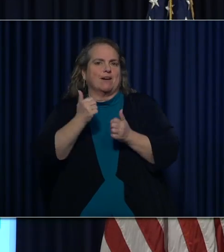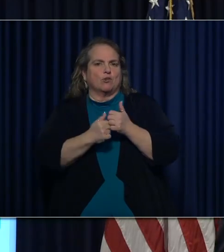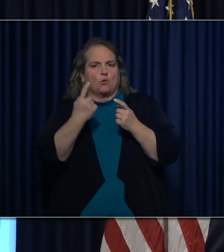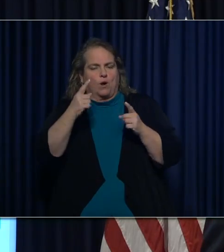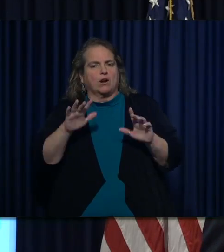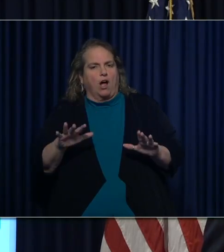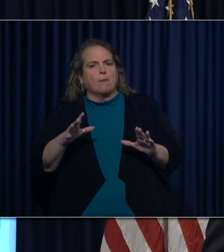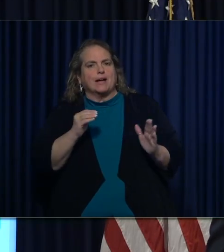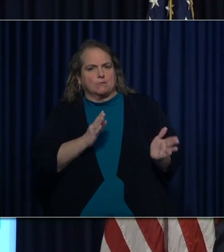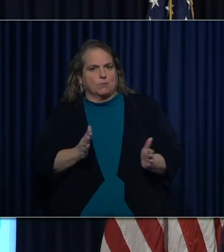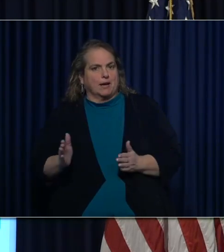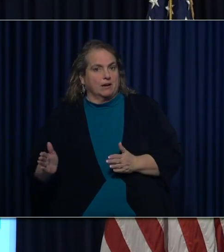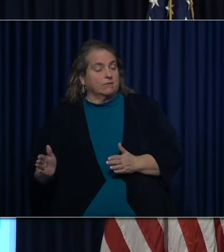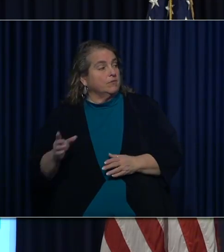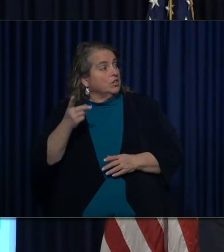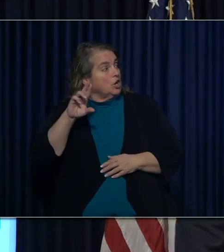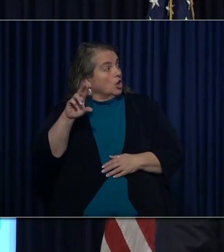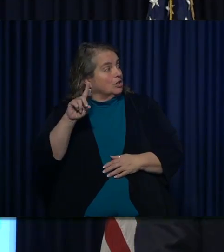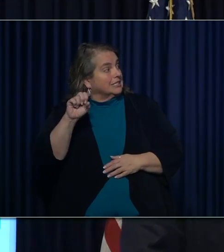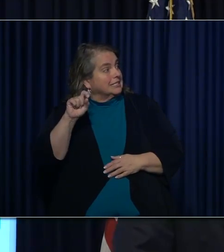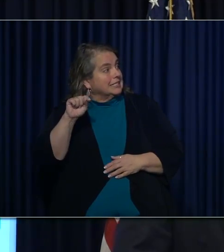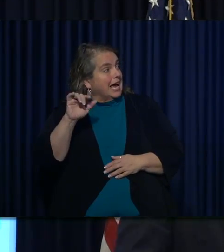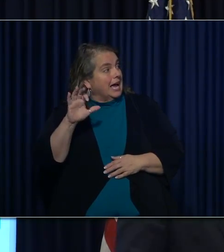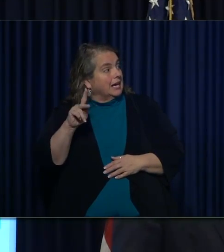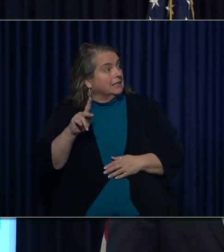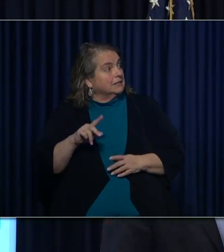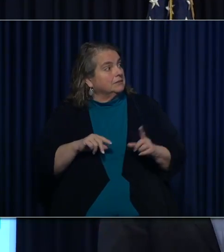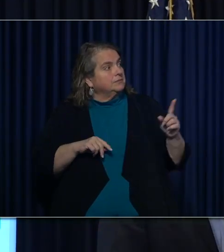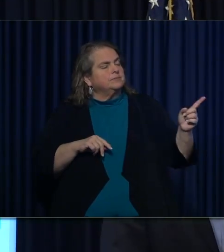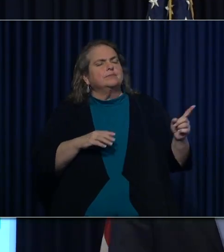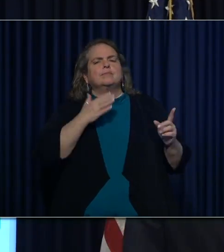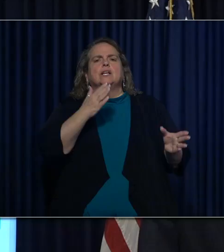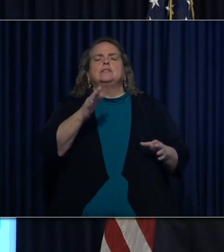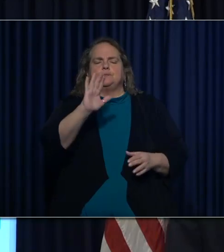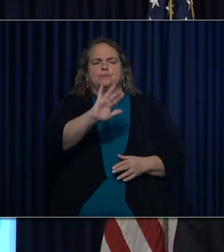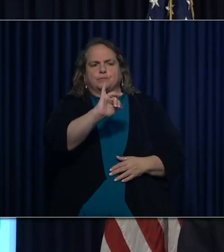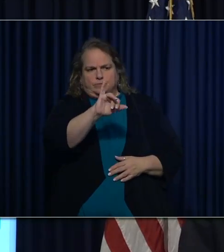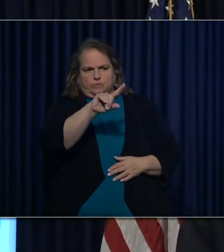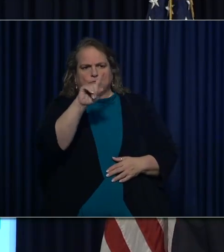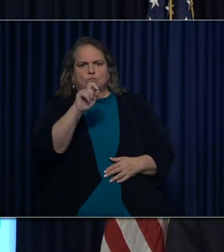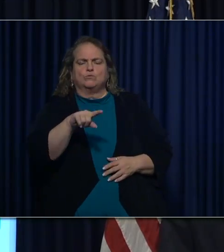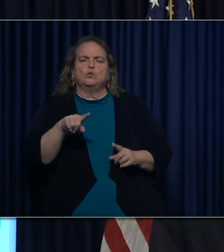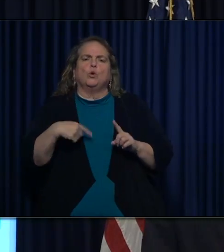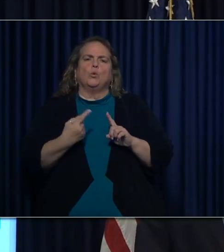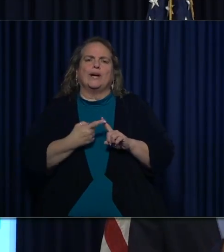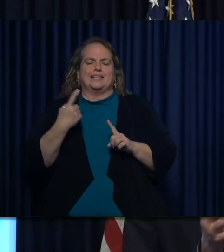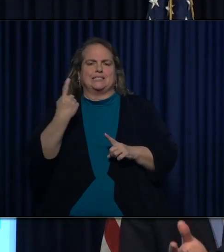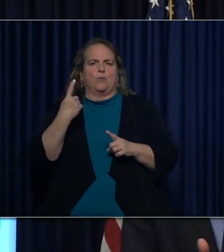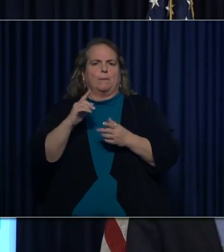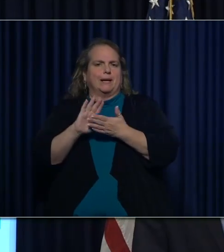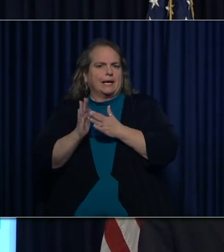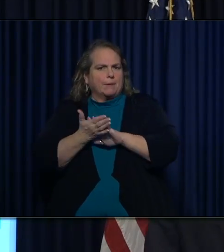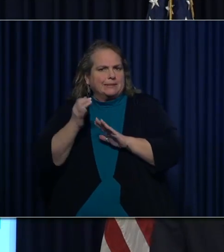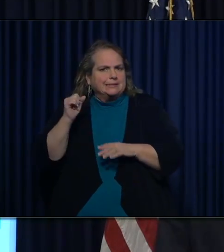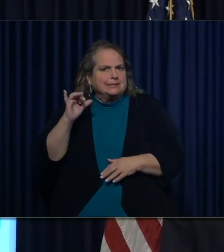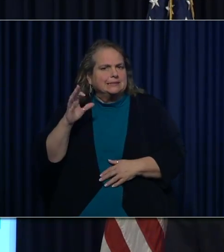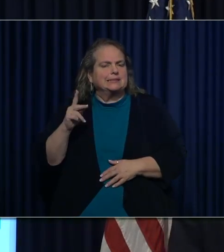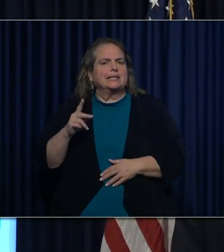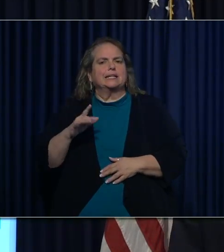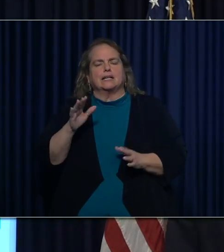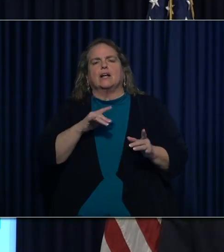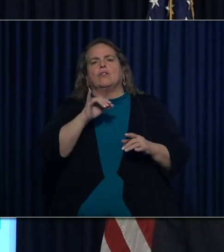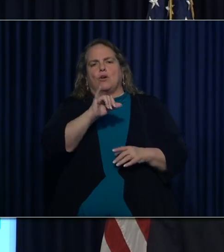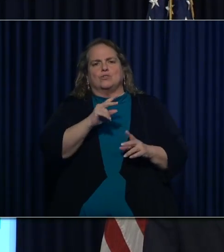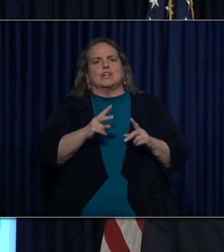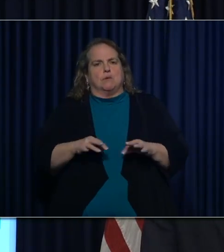calm but prepared. Dr. Stack? Thank you. So those questions about when someone became sick and when they sought care, those are